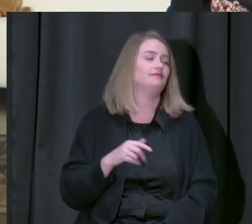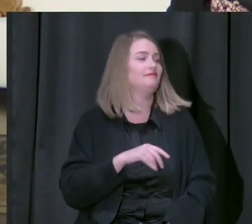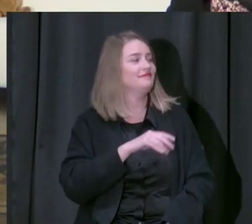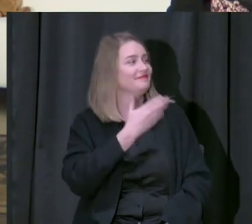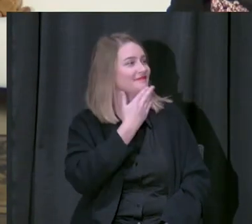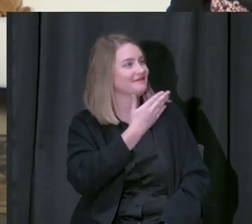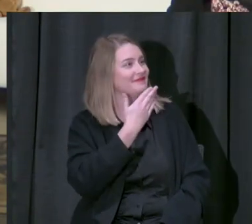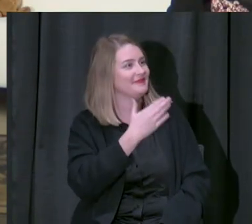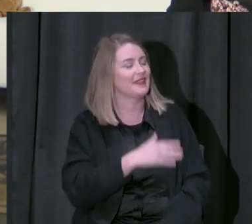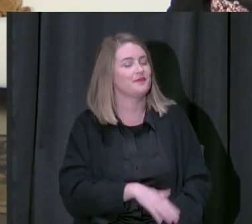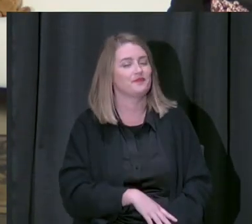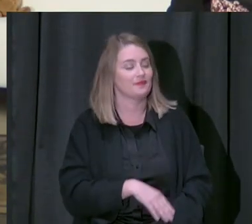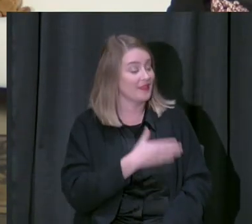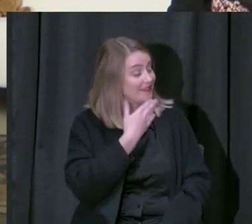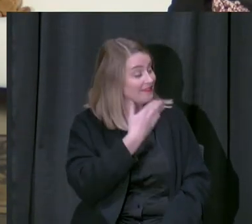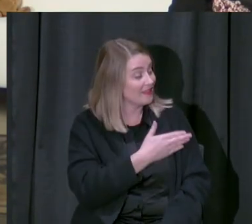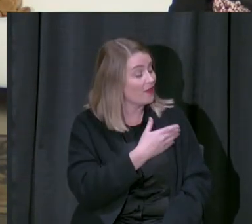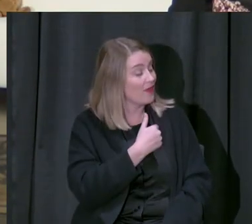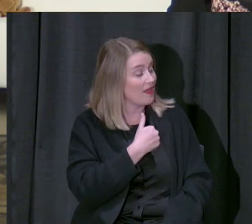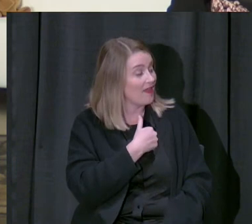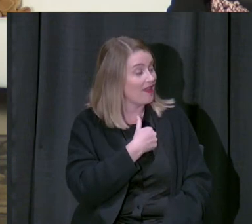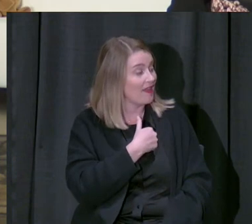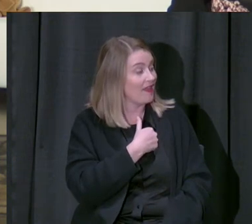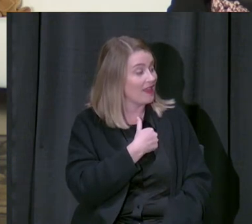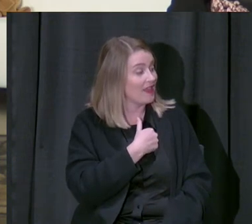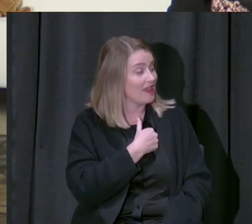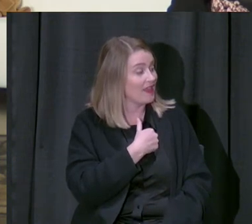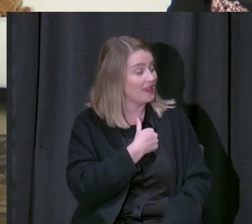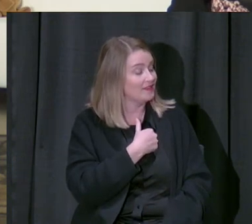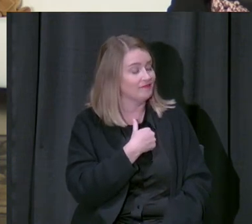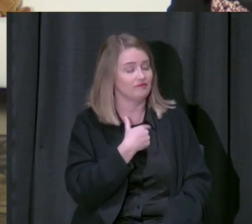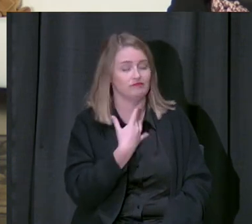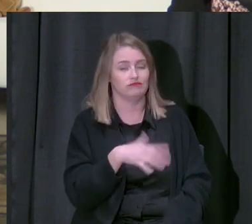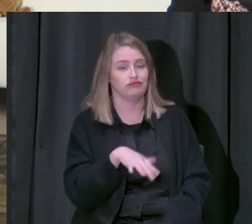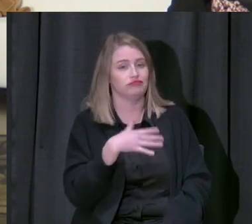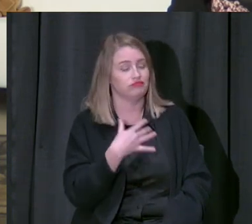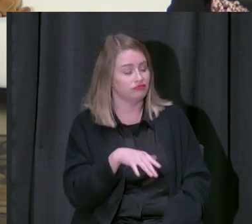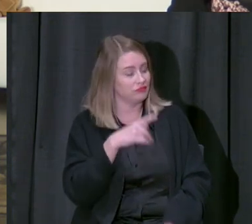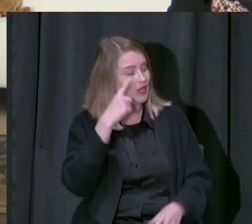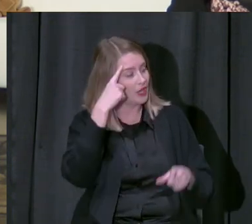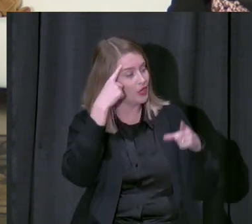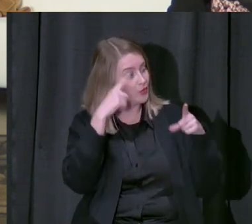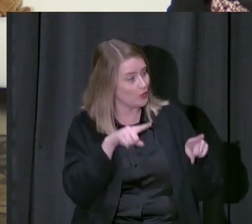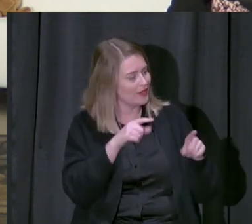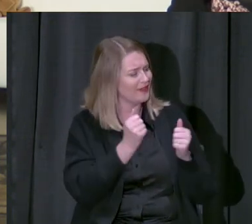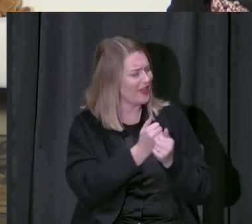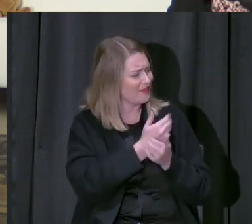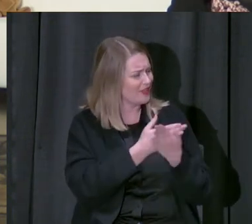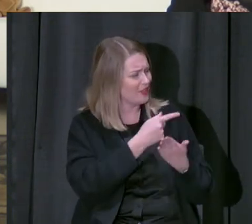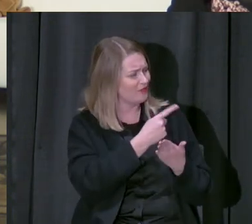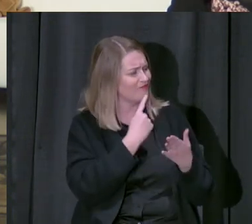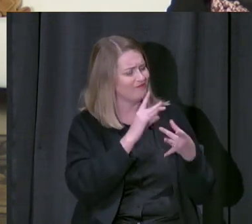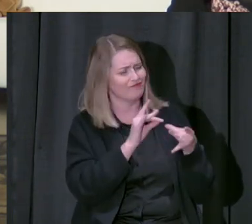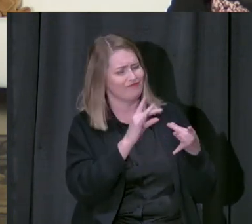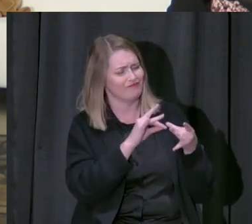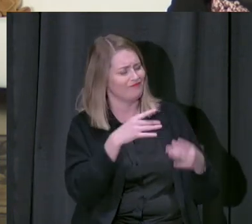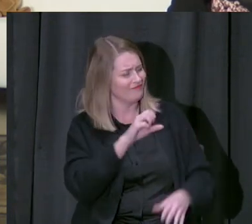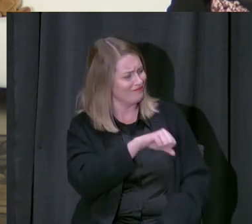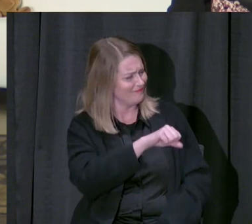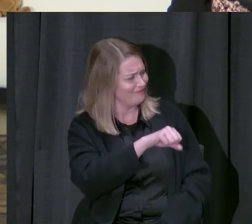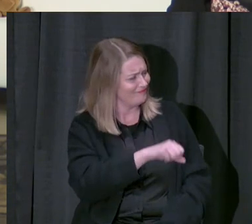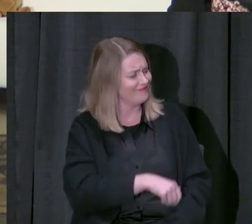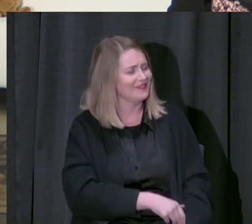Thank you, Pamra. I totally agree with everything you said. I also want